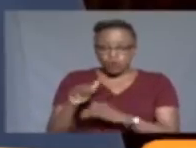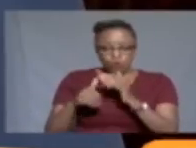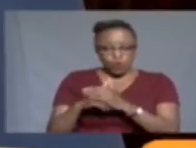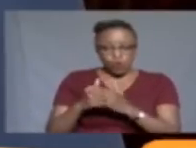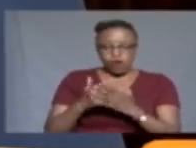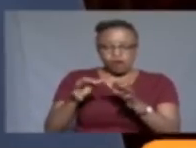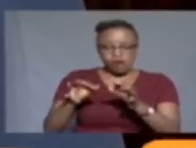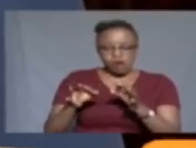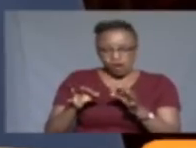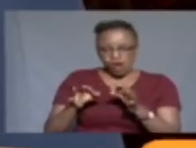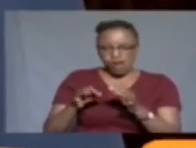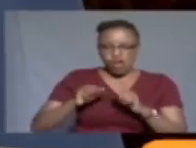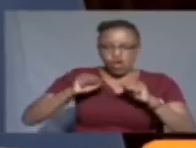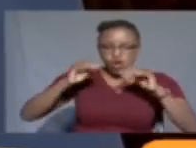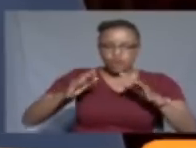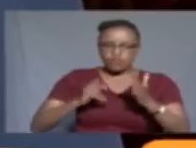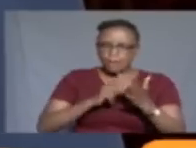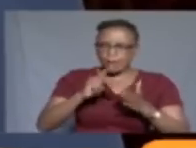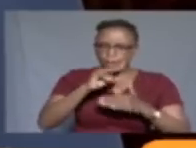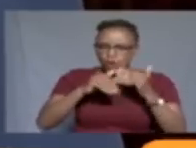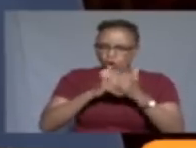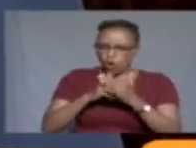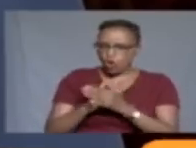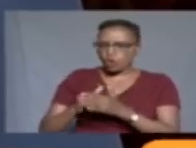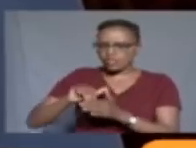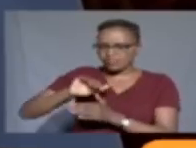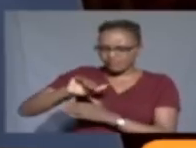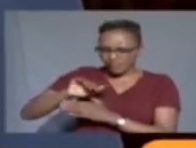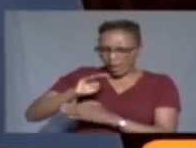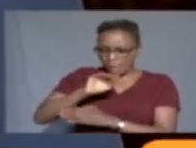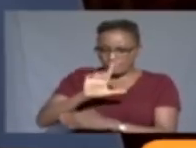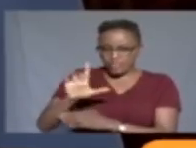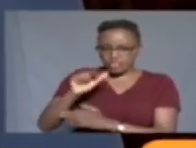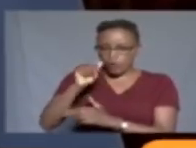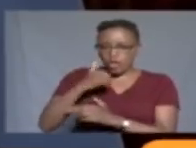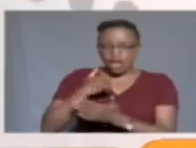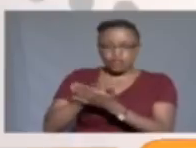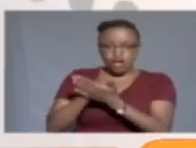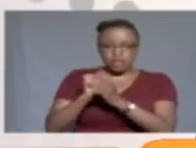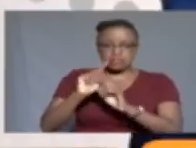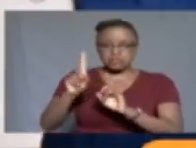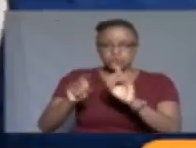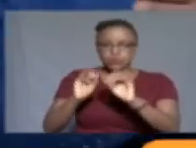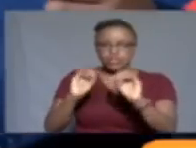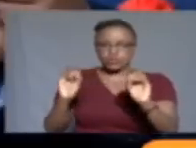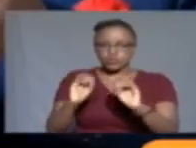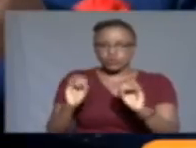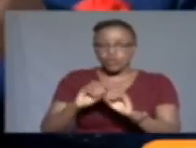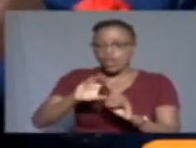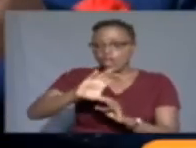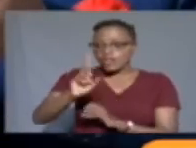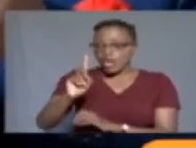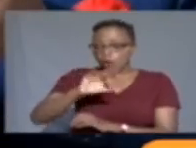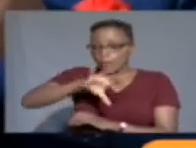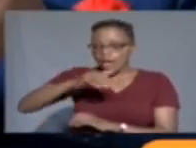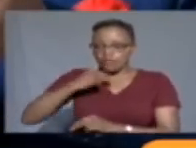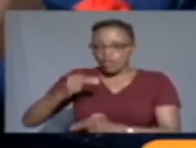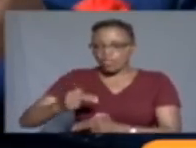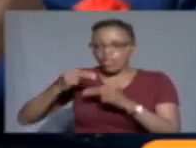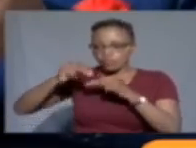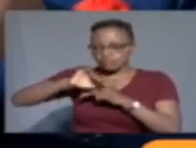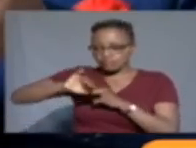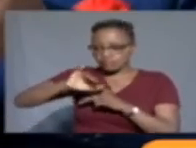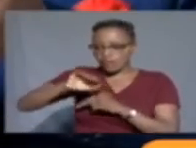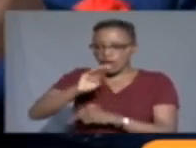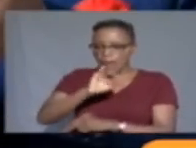officers pay and settle all pending bills that do not have audit queries. Nairobi County alone has the highest pending